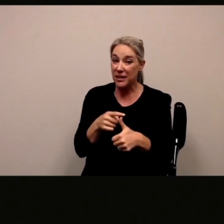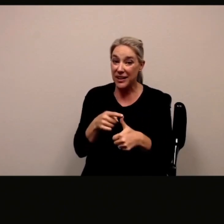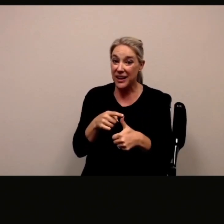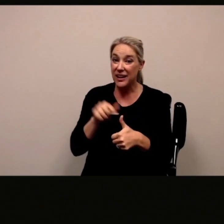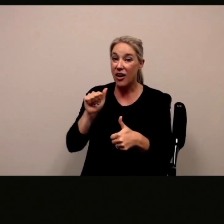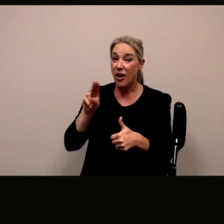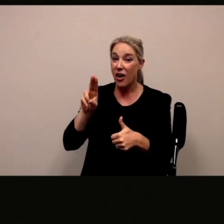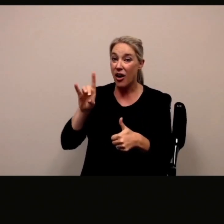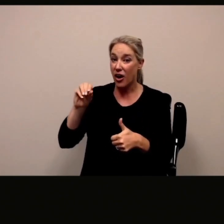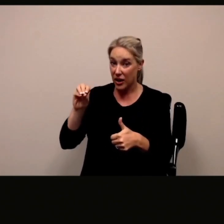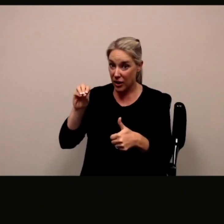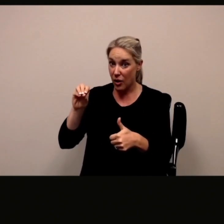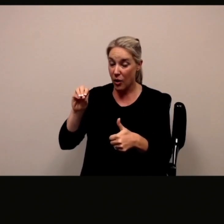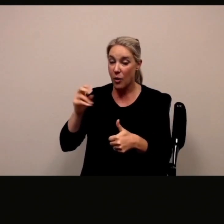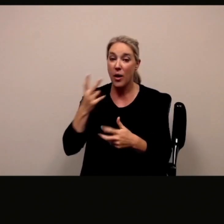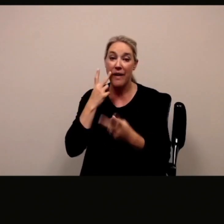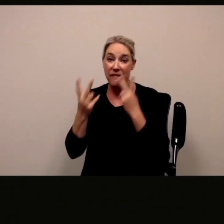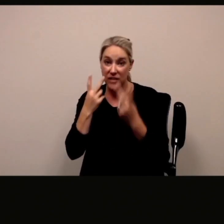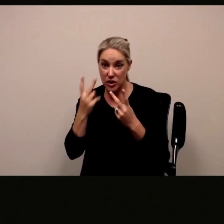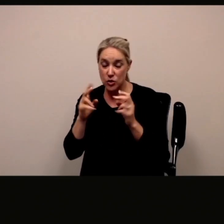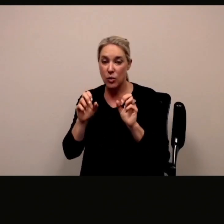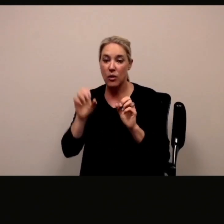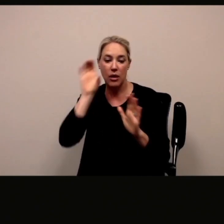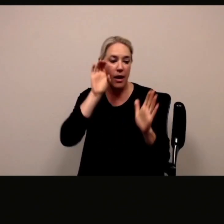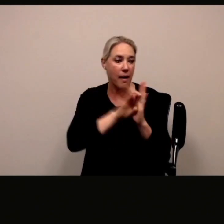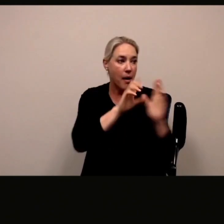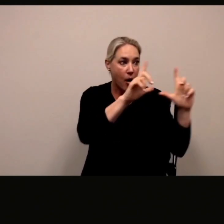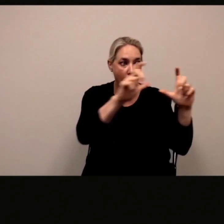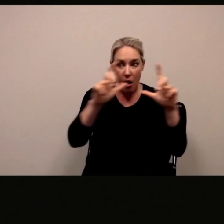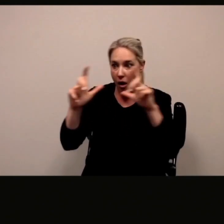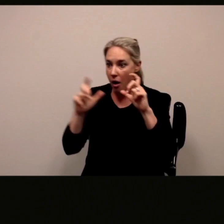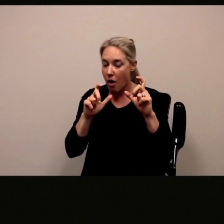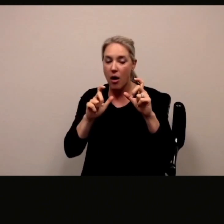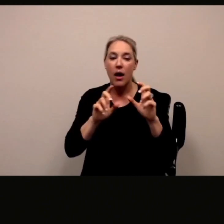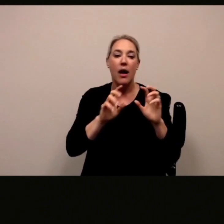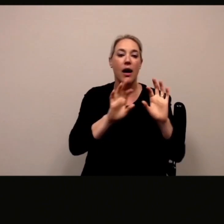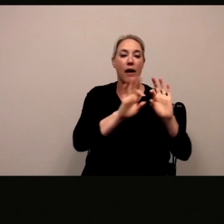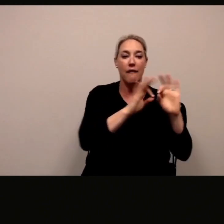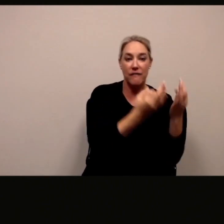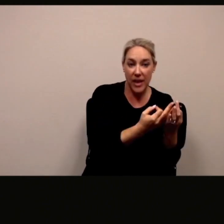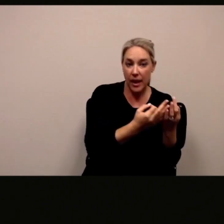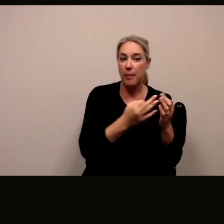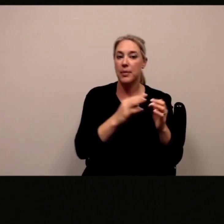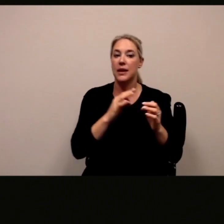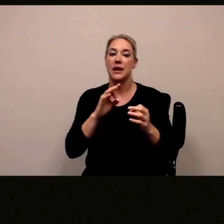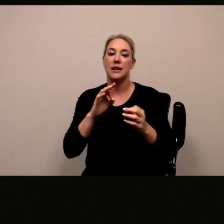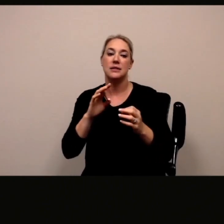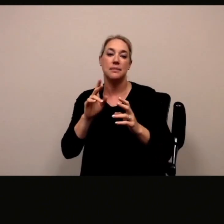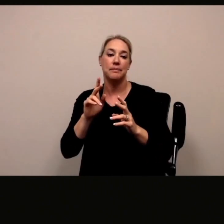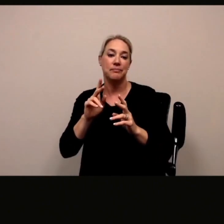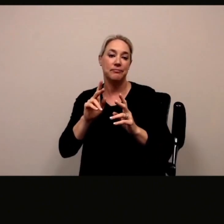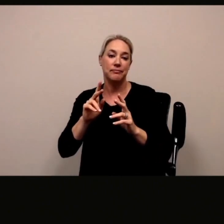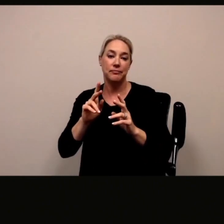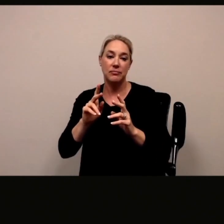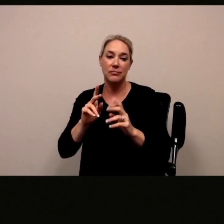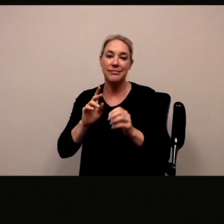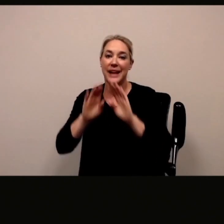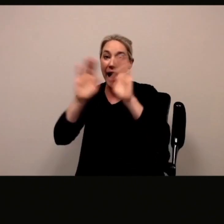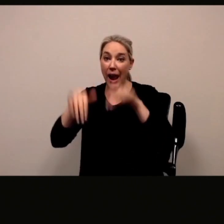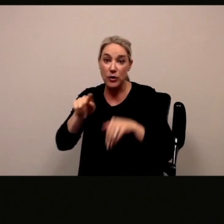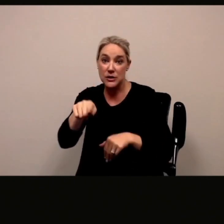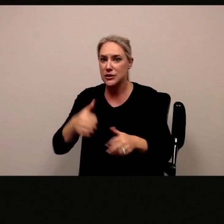family members, of friends, of places you've been, maybe taking a screenshot of all the houses you've lived on Google Maps, and click